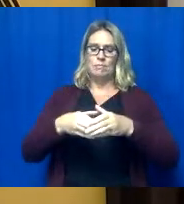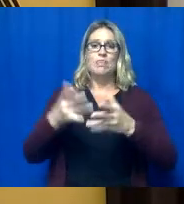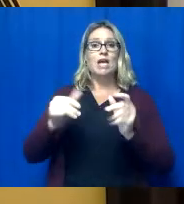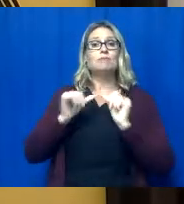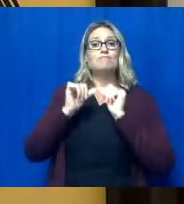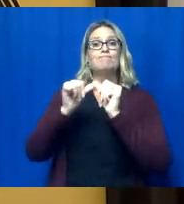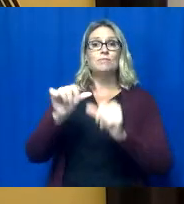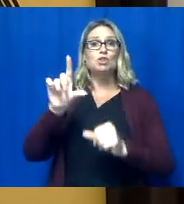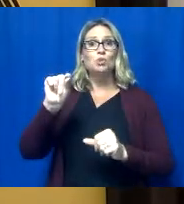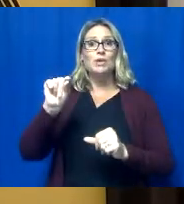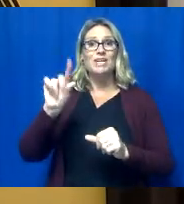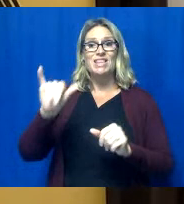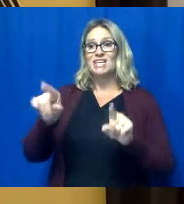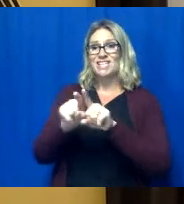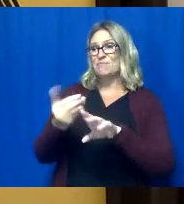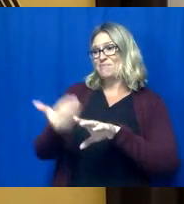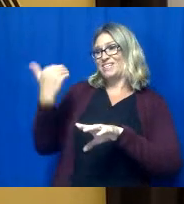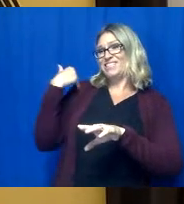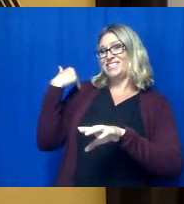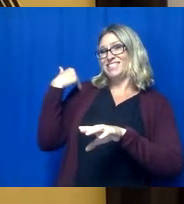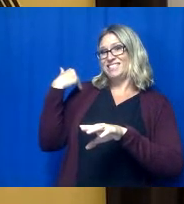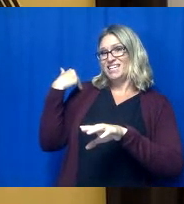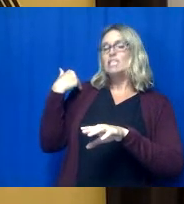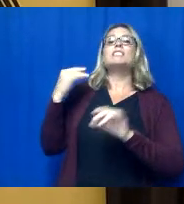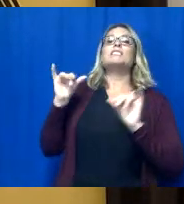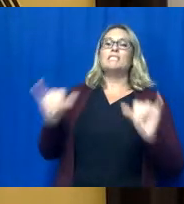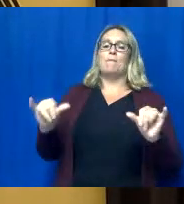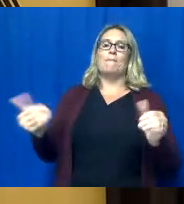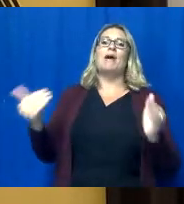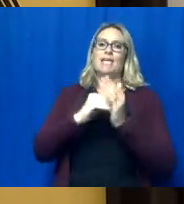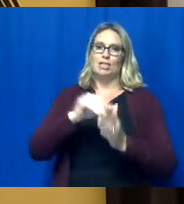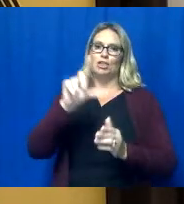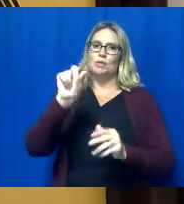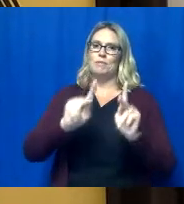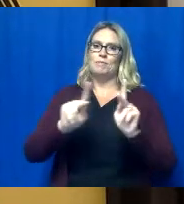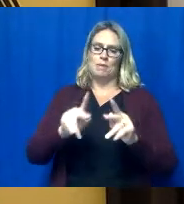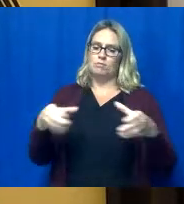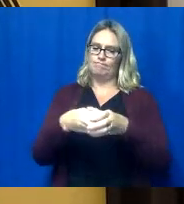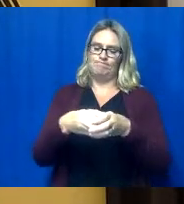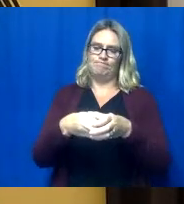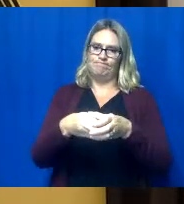we have had earlier this year. Lorsqu'un preuve de plan